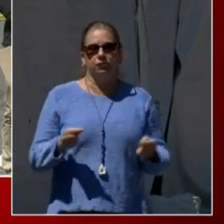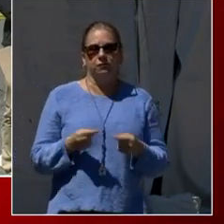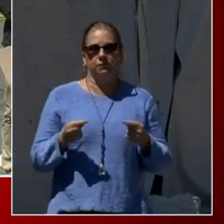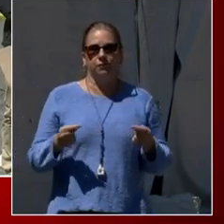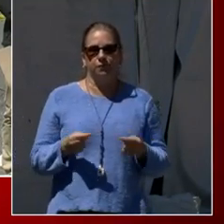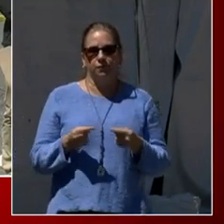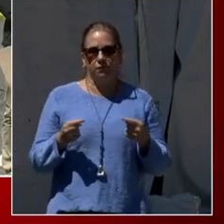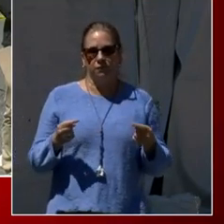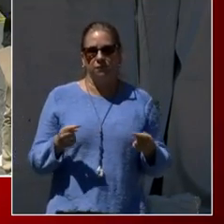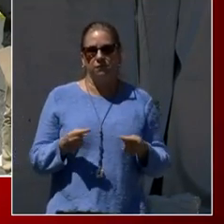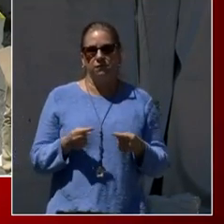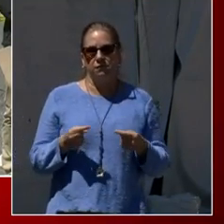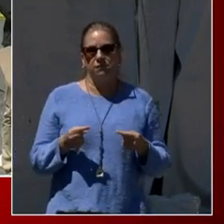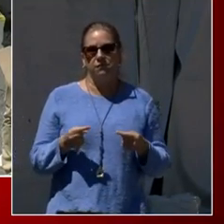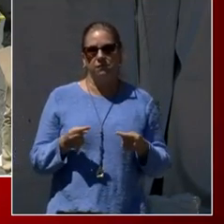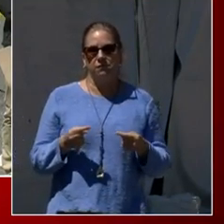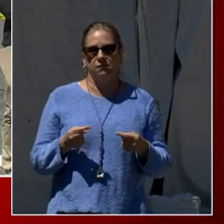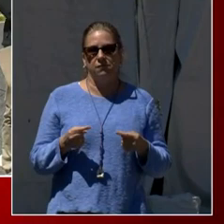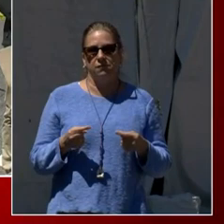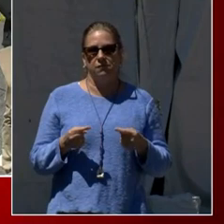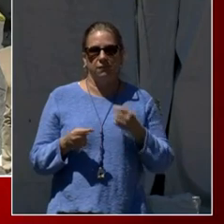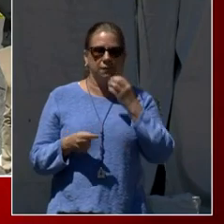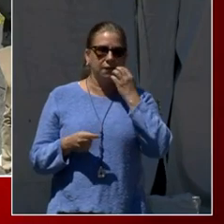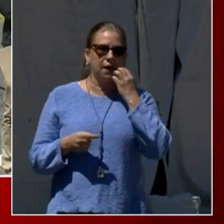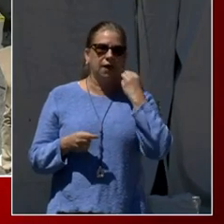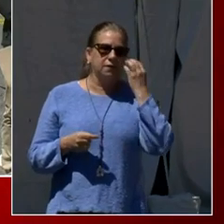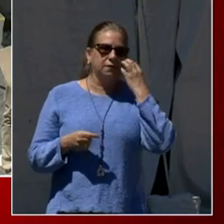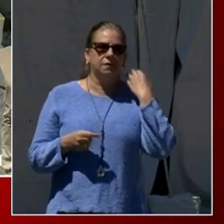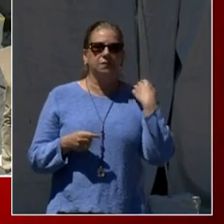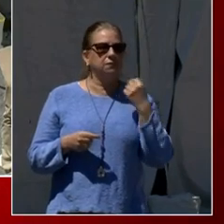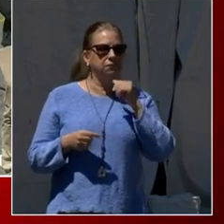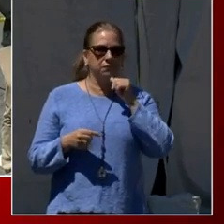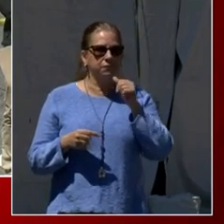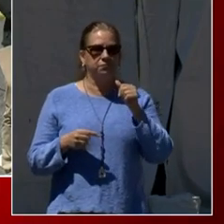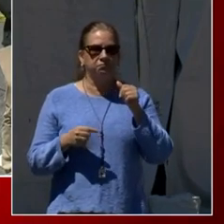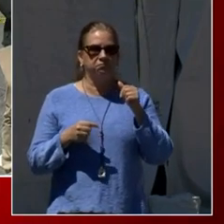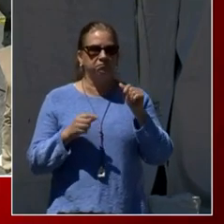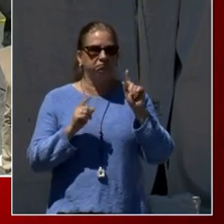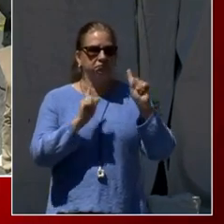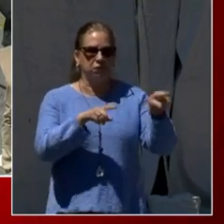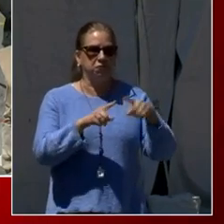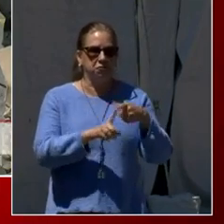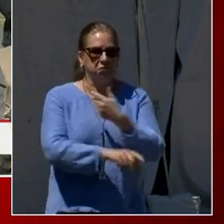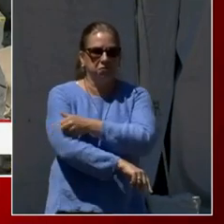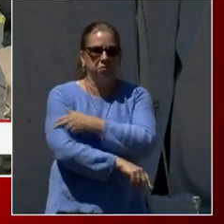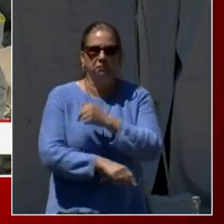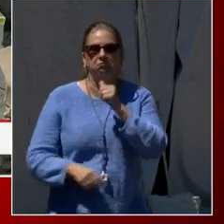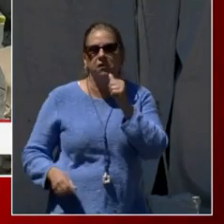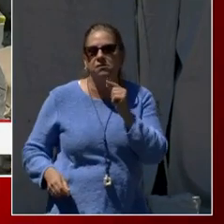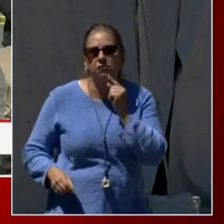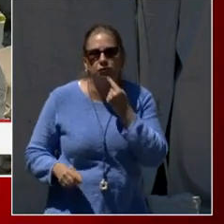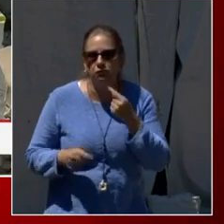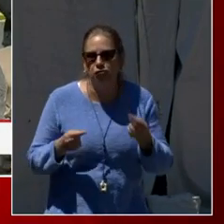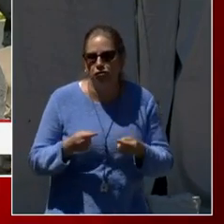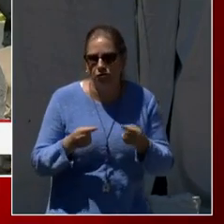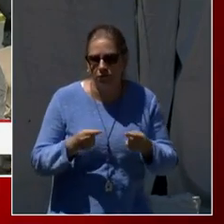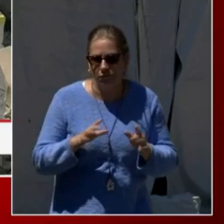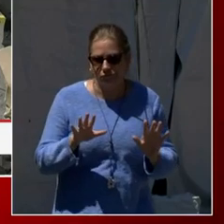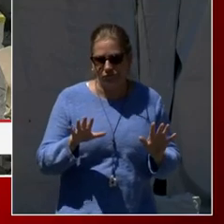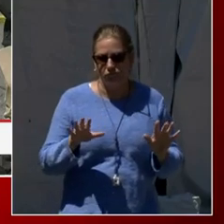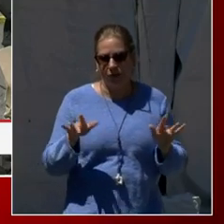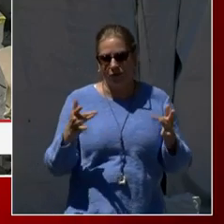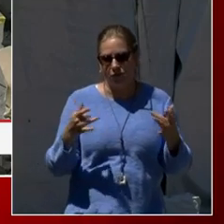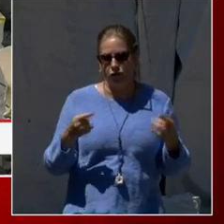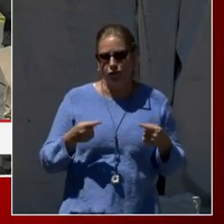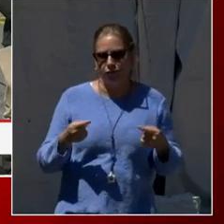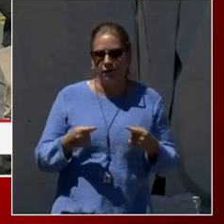the officers to be transported to the hospital. We had far fewer MPD vehicles that were damaged. We had 9 vehicles